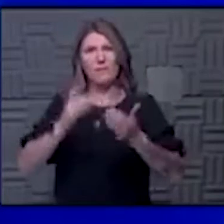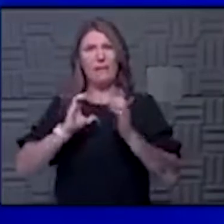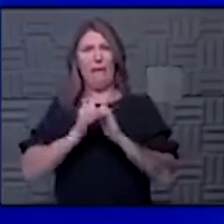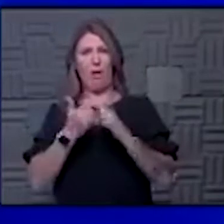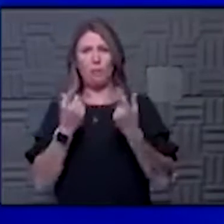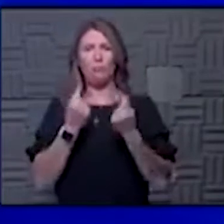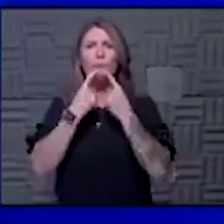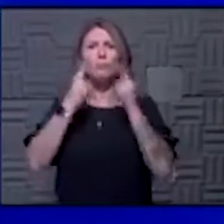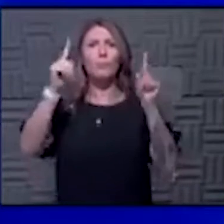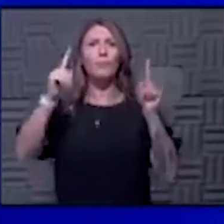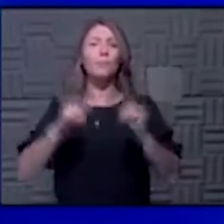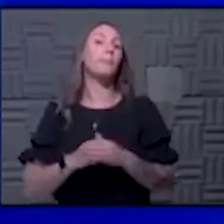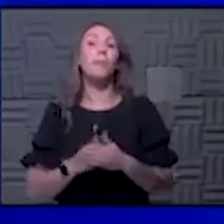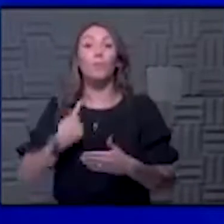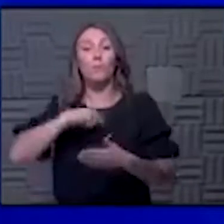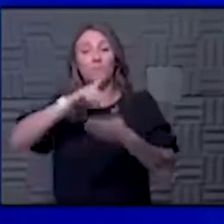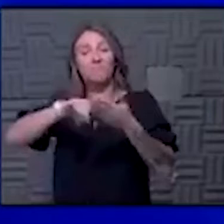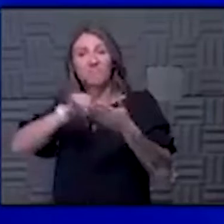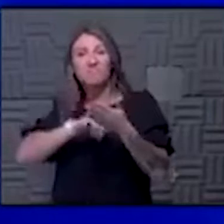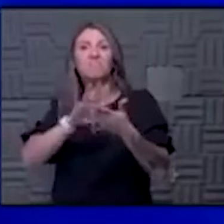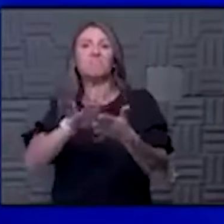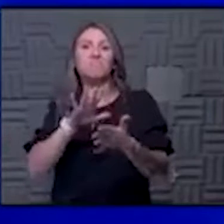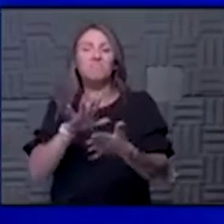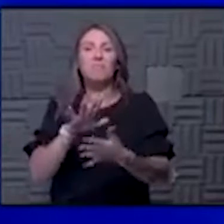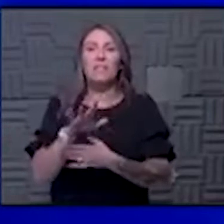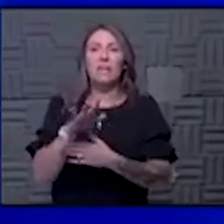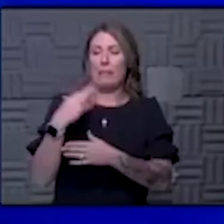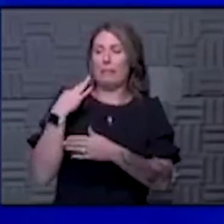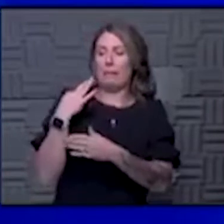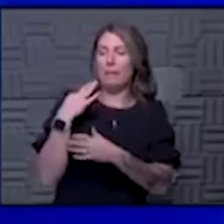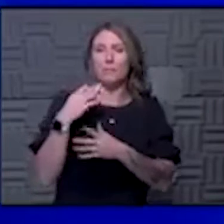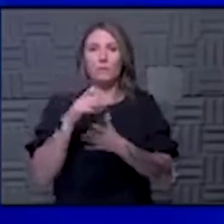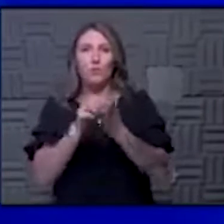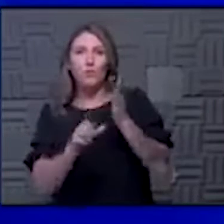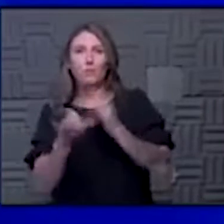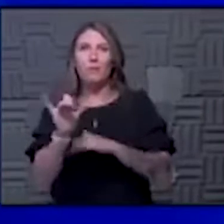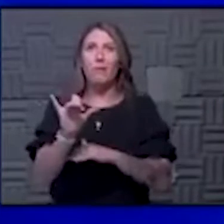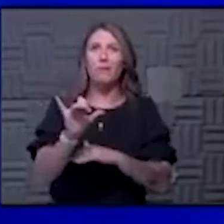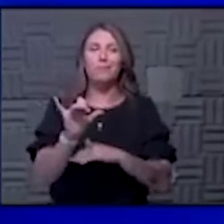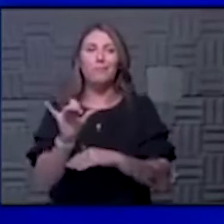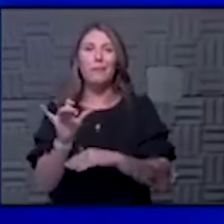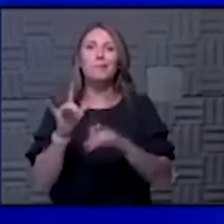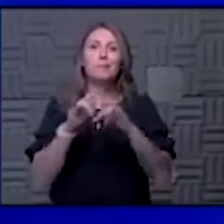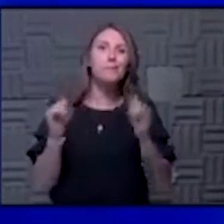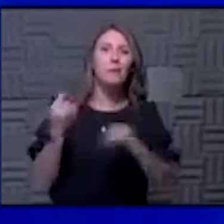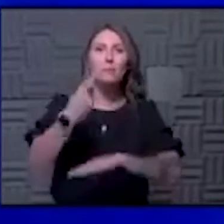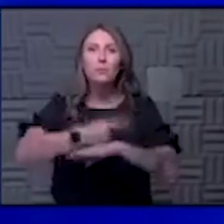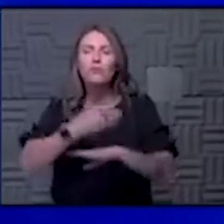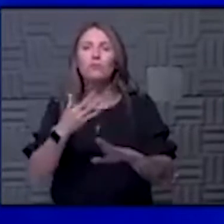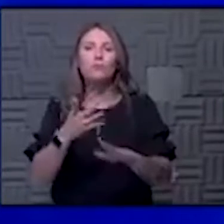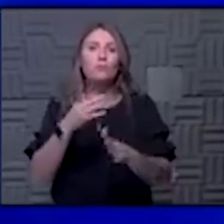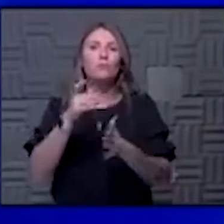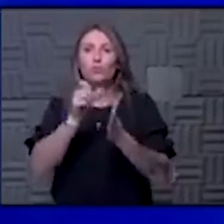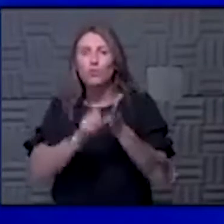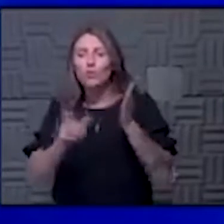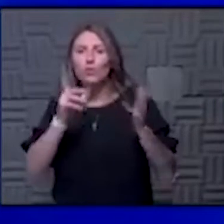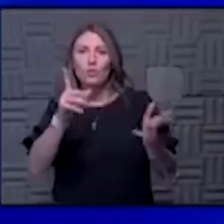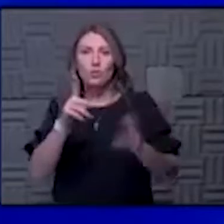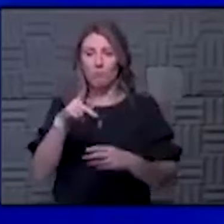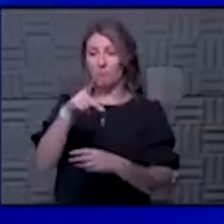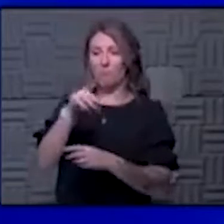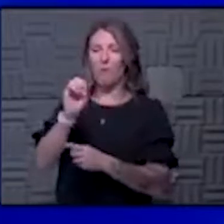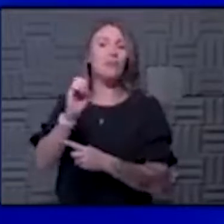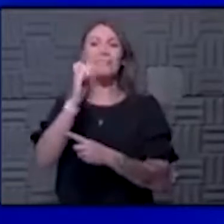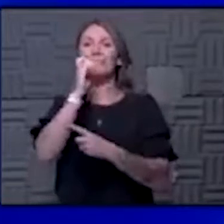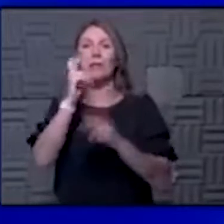it. And so we canceled elective surgeries that included same-day surgeries and things like that. Well, the PPE is not the question this time around, at least not right